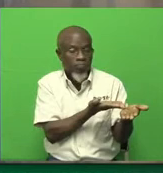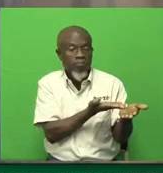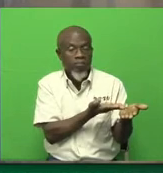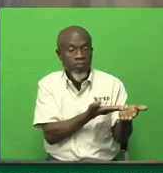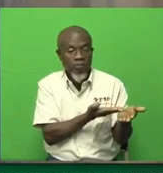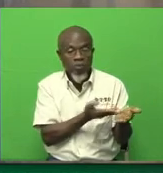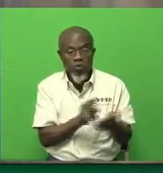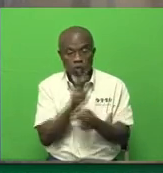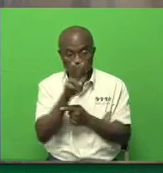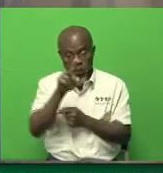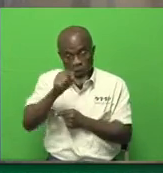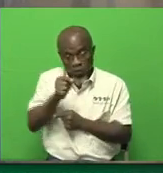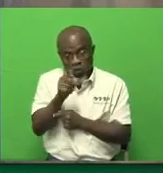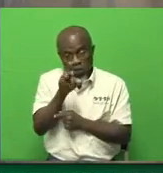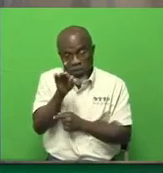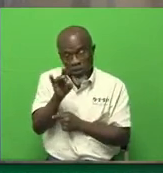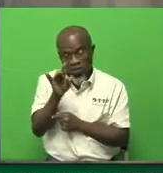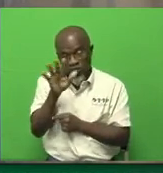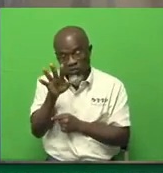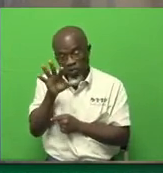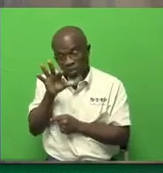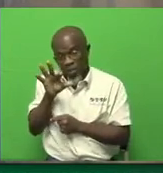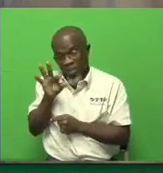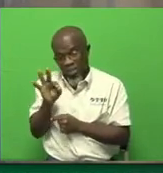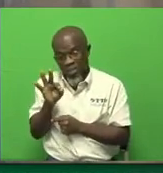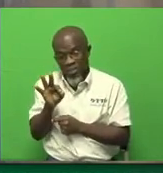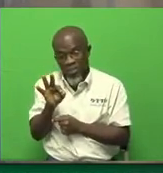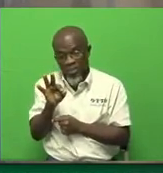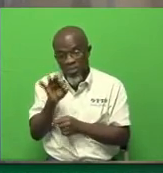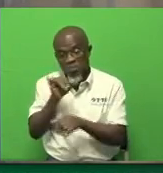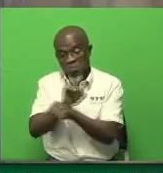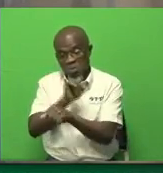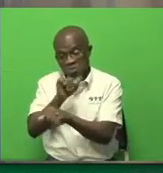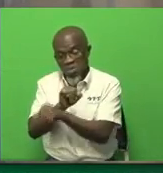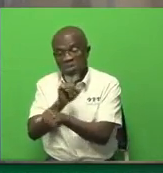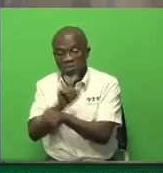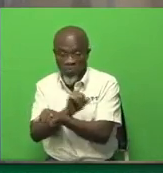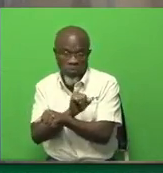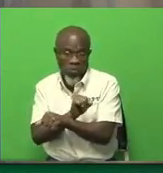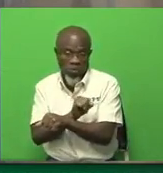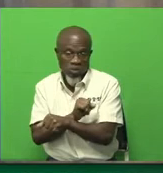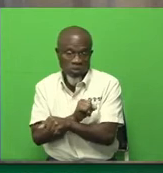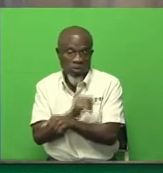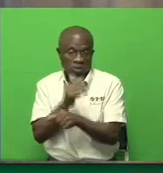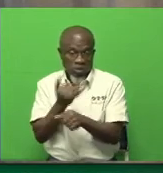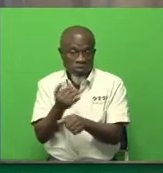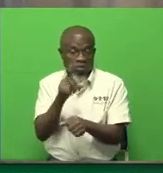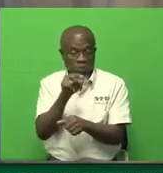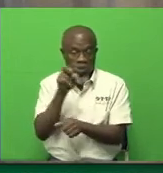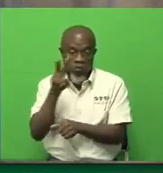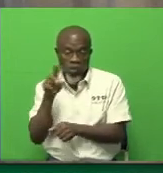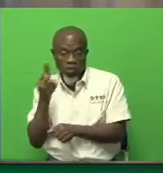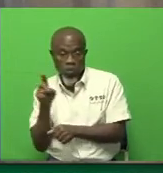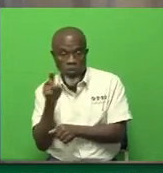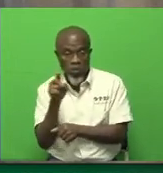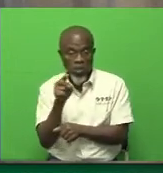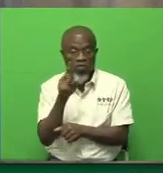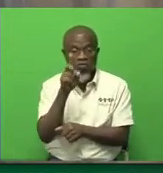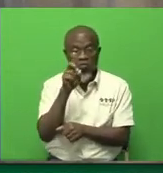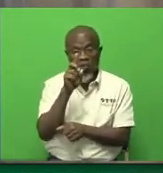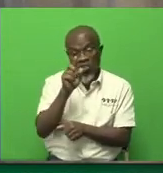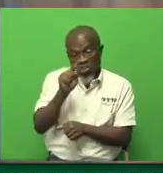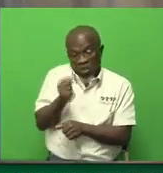2859 rigdis in 2021 they were just 1161 Rick days